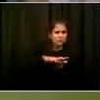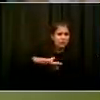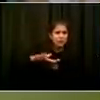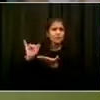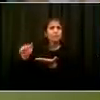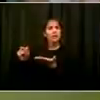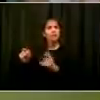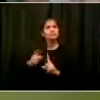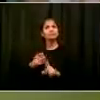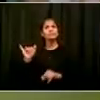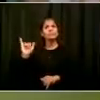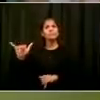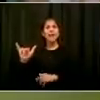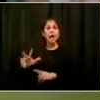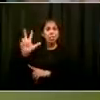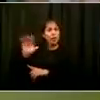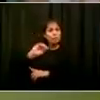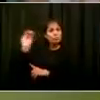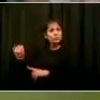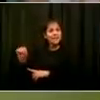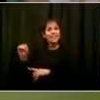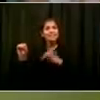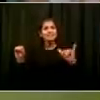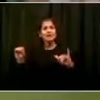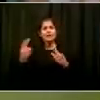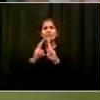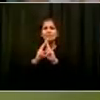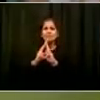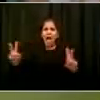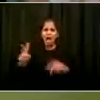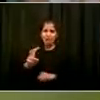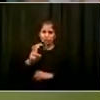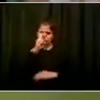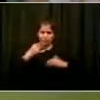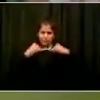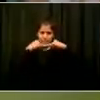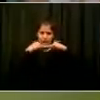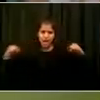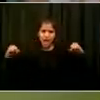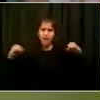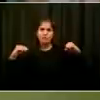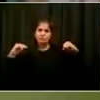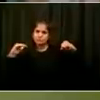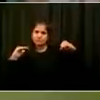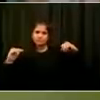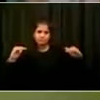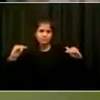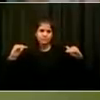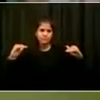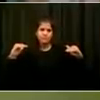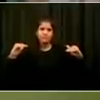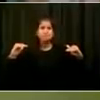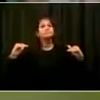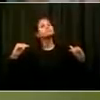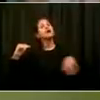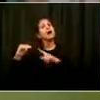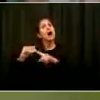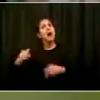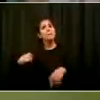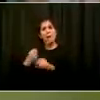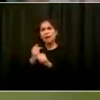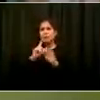reason to do that. We needed to make sure that our school system was safe so we could open it up for in-person learning. We chose 3% because based on